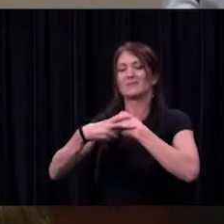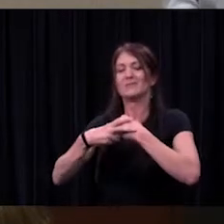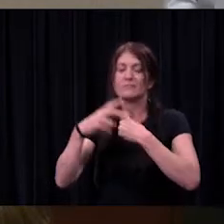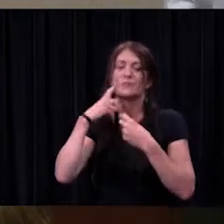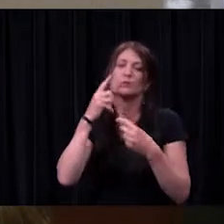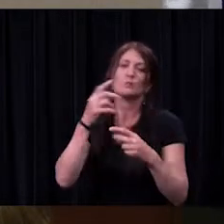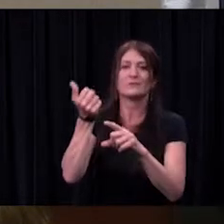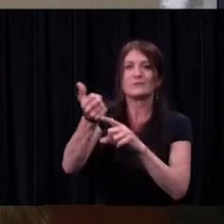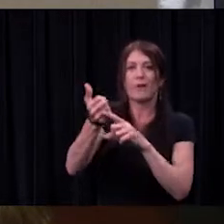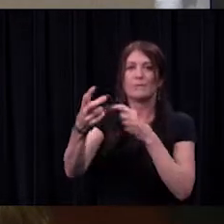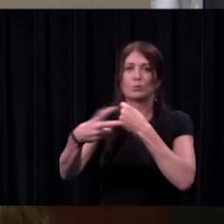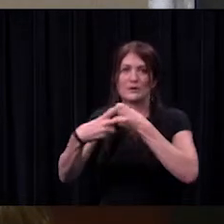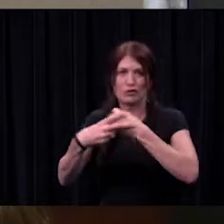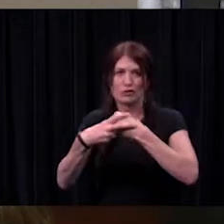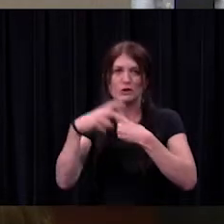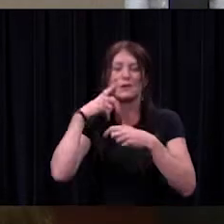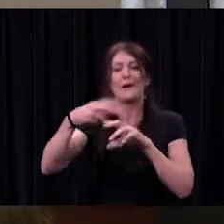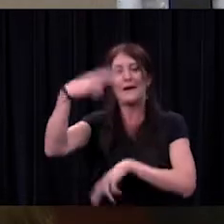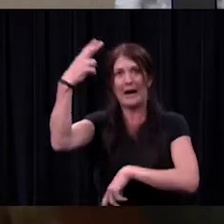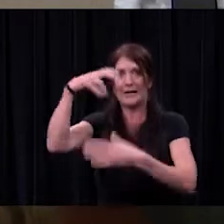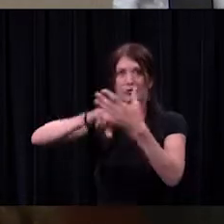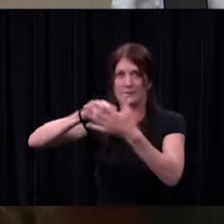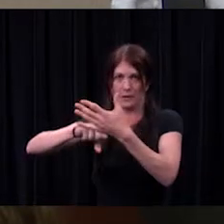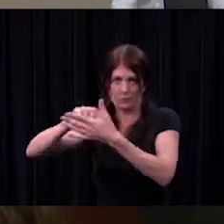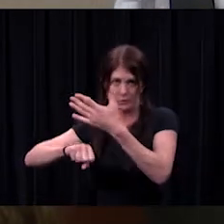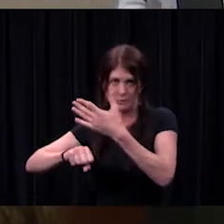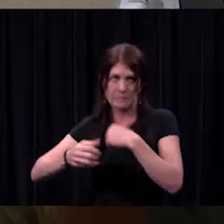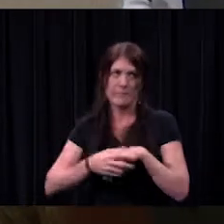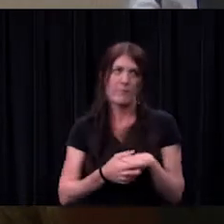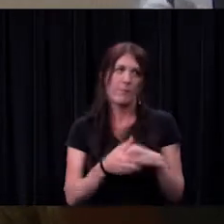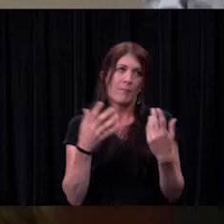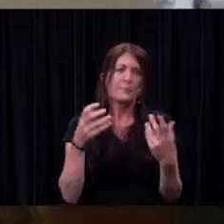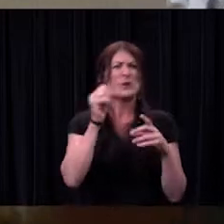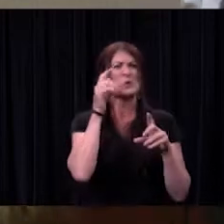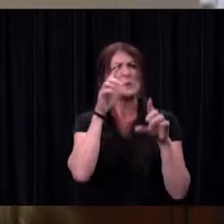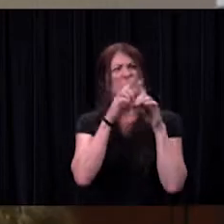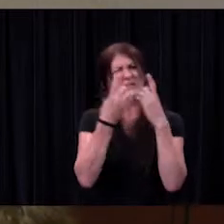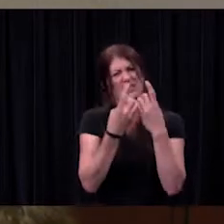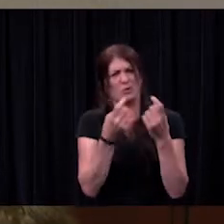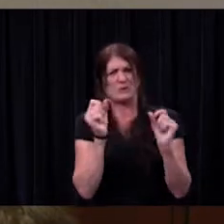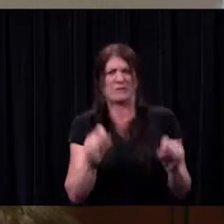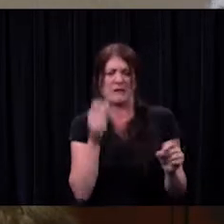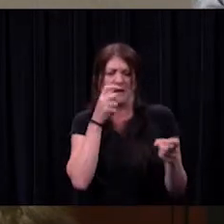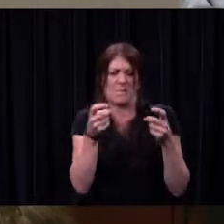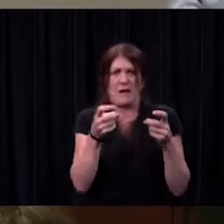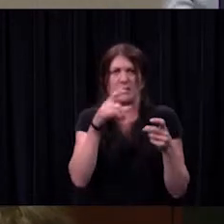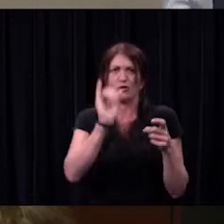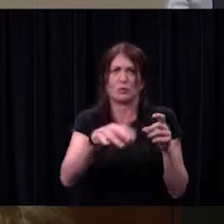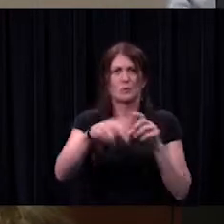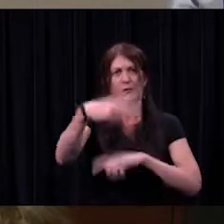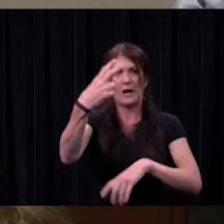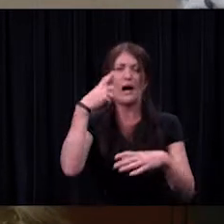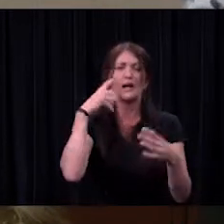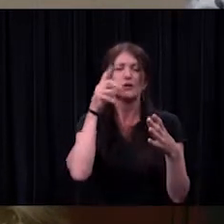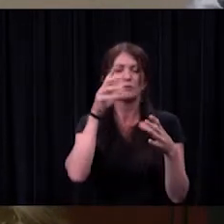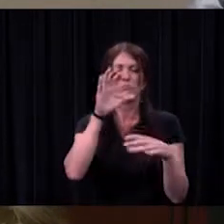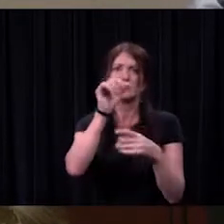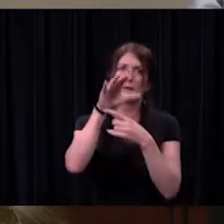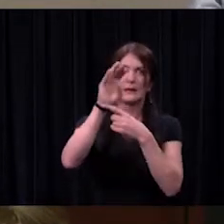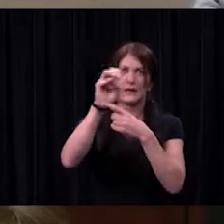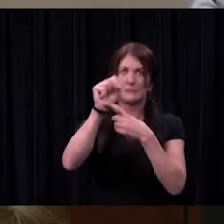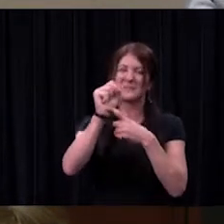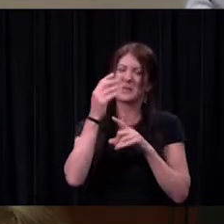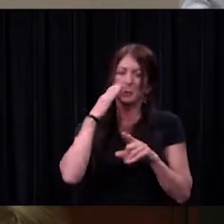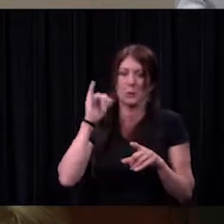district can manage the lower dollar claims that we know are going to happen for a district the size of Olathe schools. And we've kind of reached